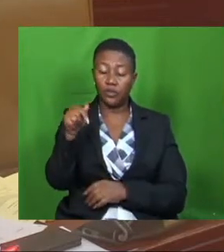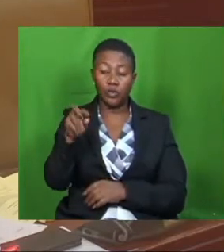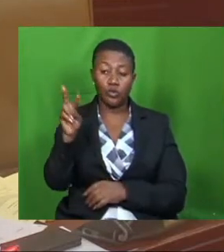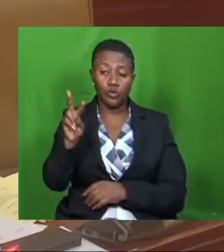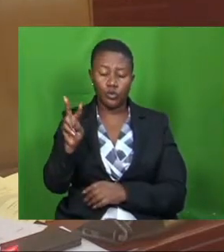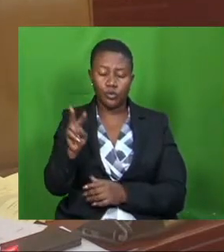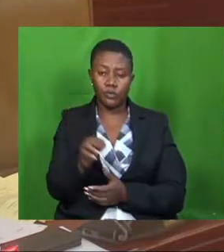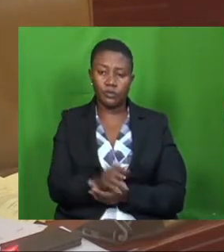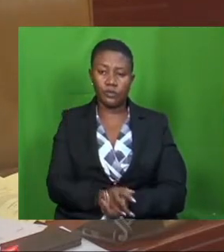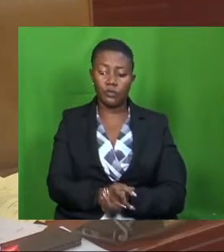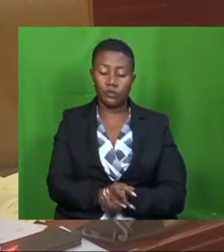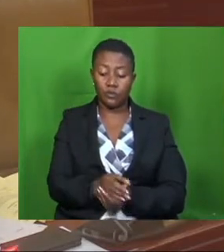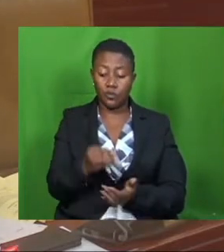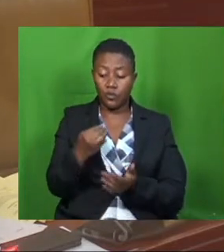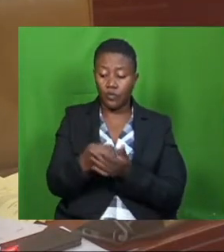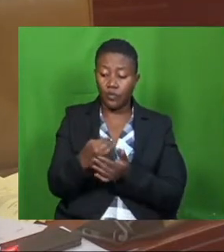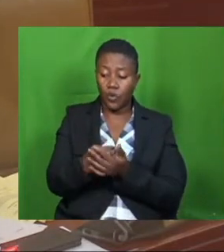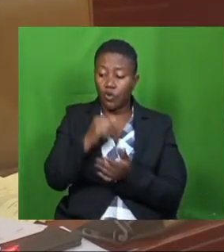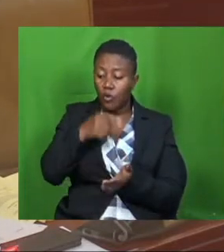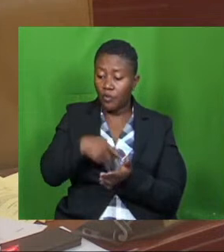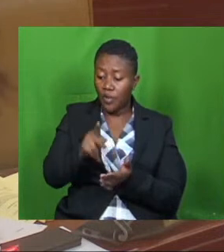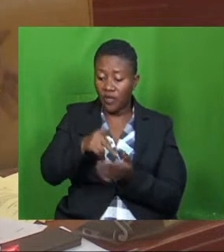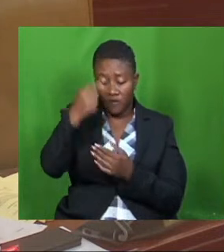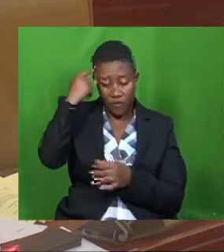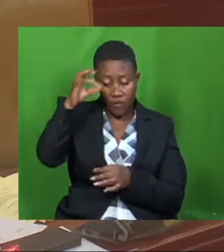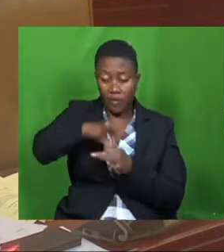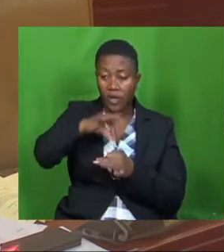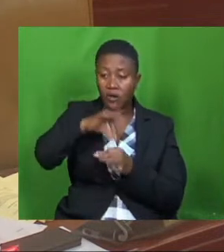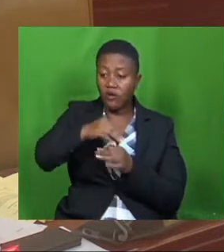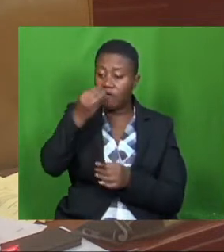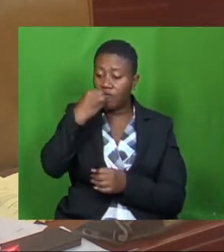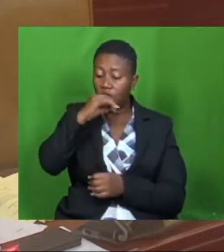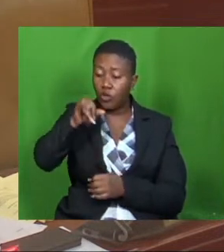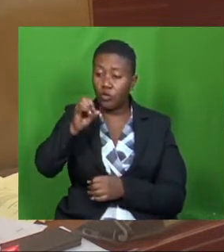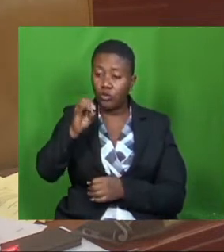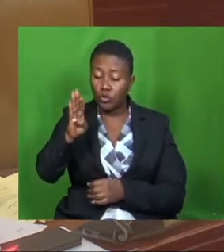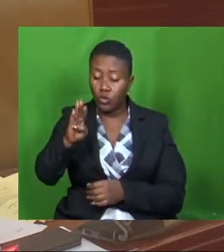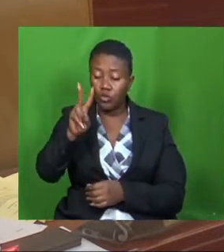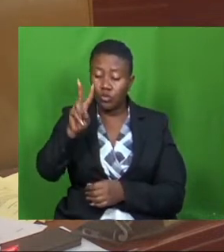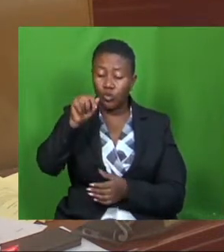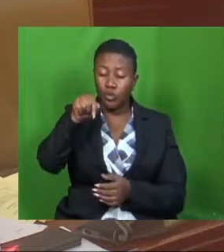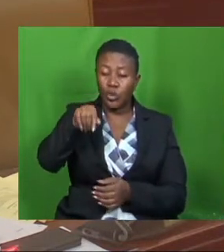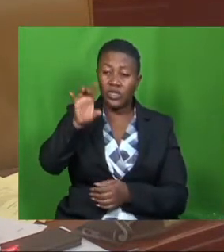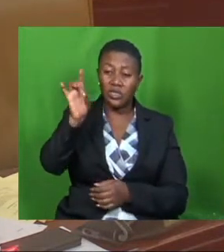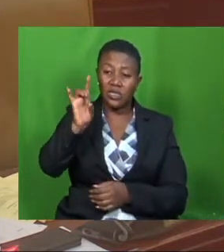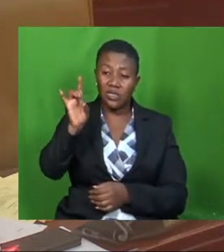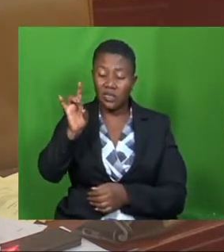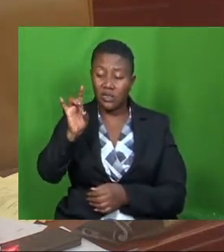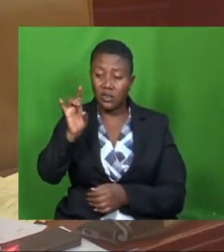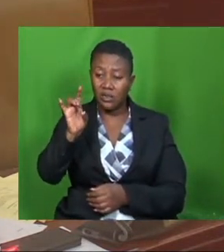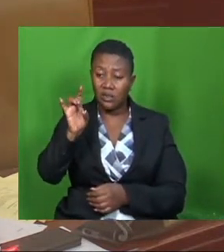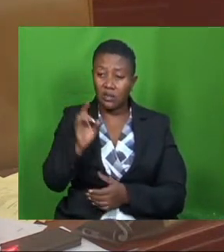this project for 13,000 cedis. So I'm permitting you use 13,000 cedis from the money